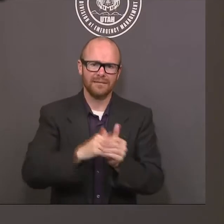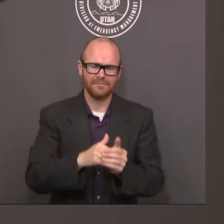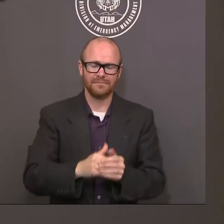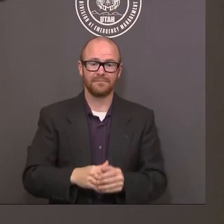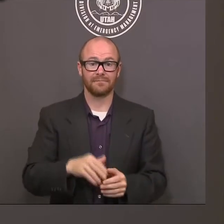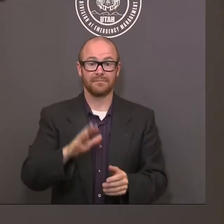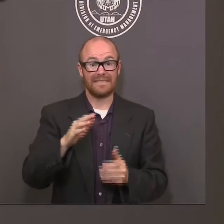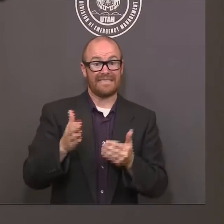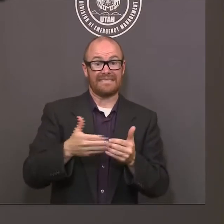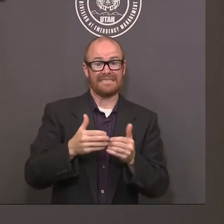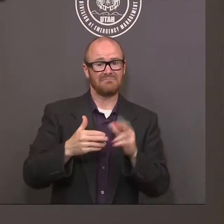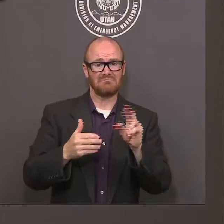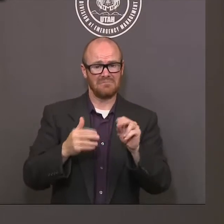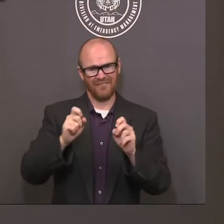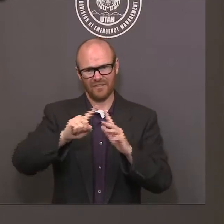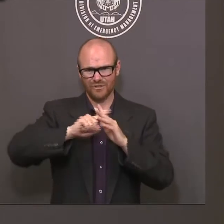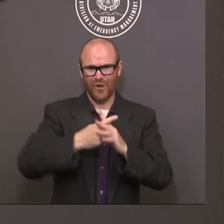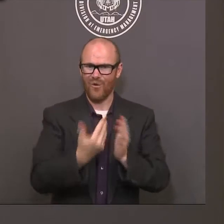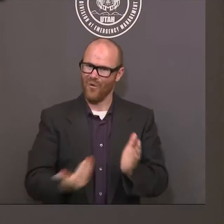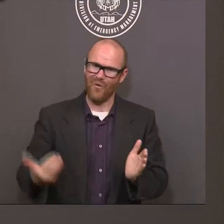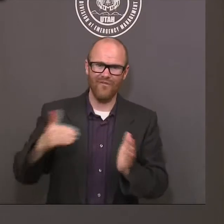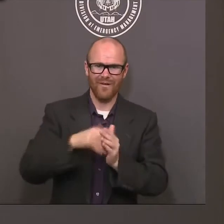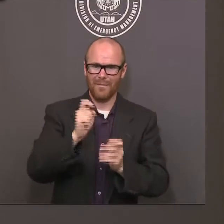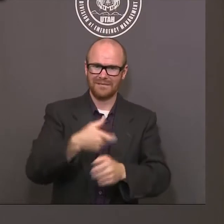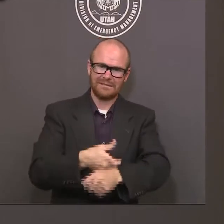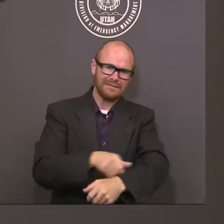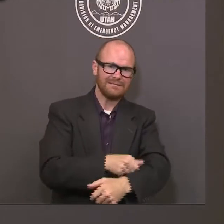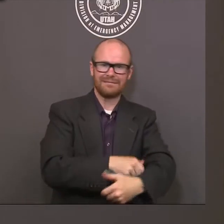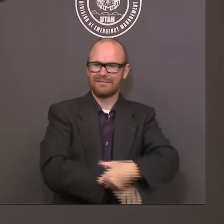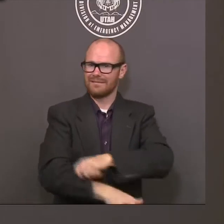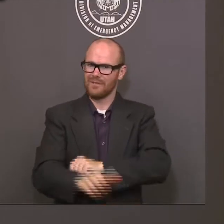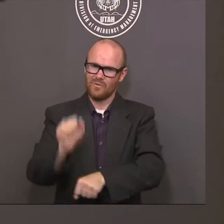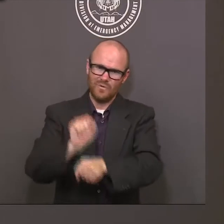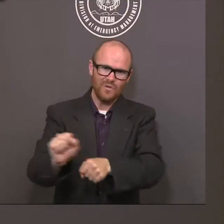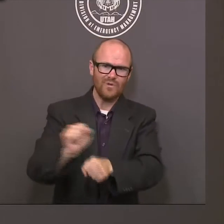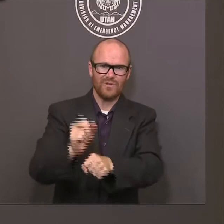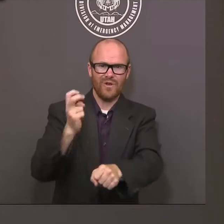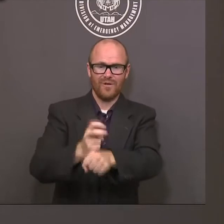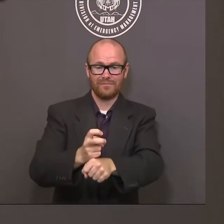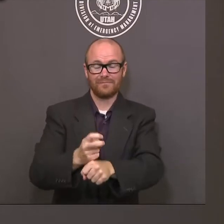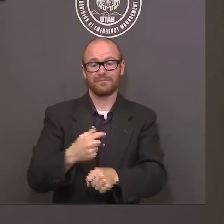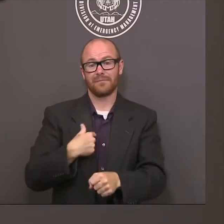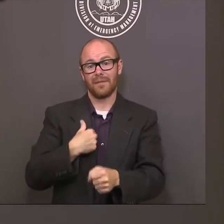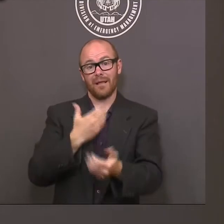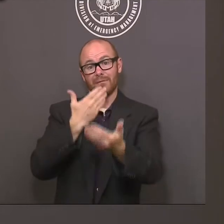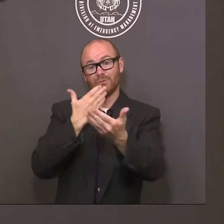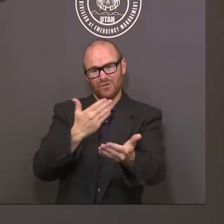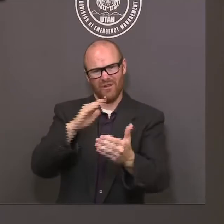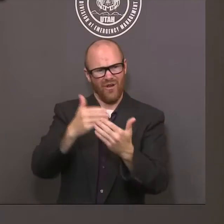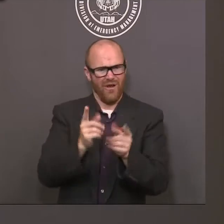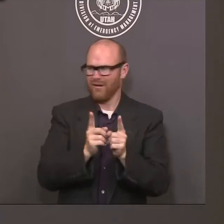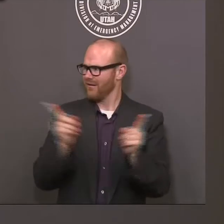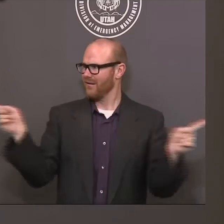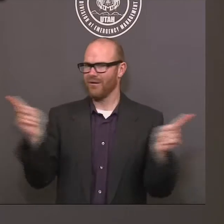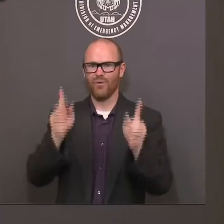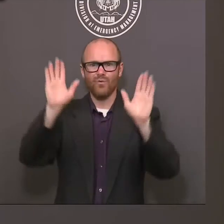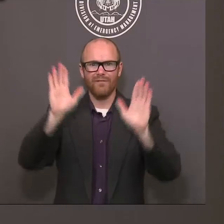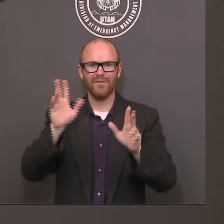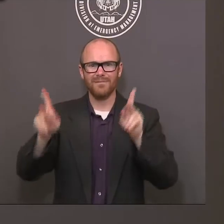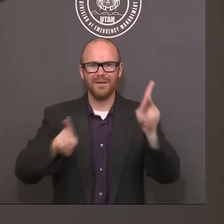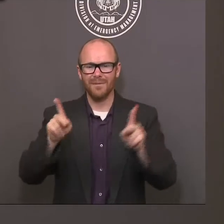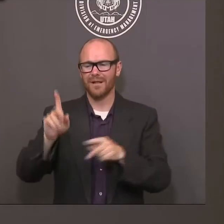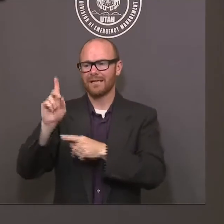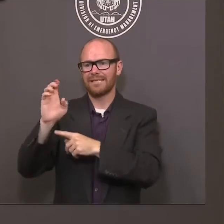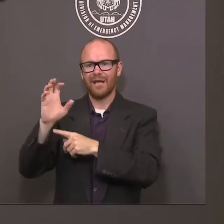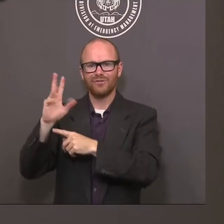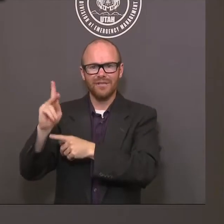plan to get us there. And I appreciate the work of so many people, the leadership we see with Derek and Theresa and others